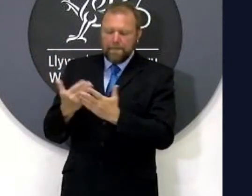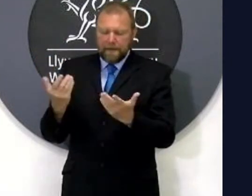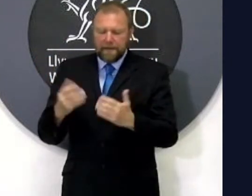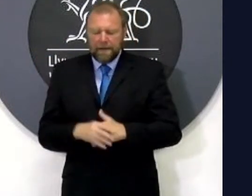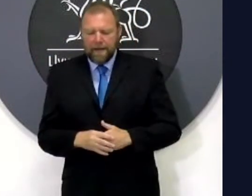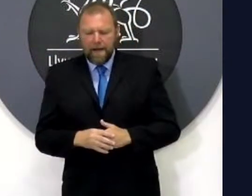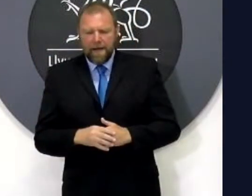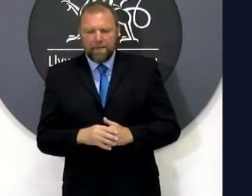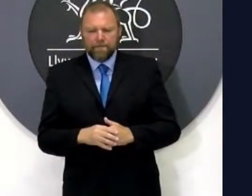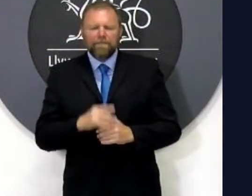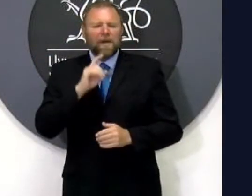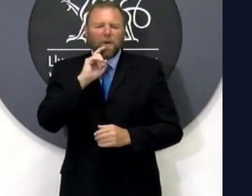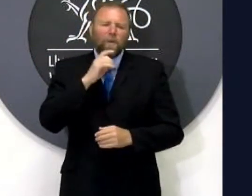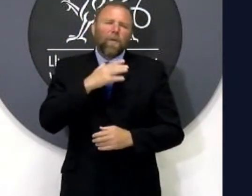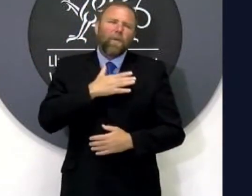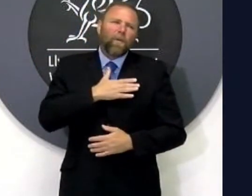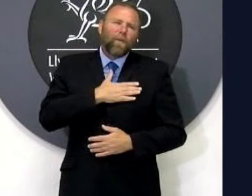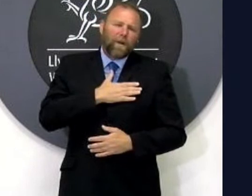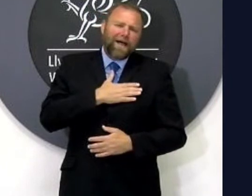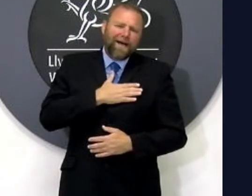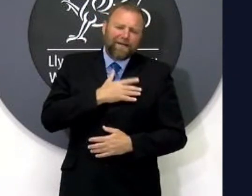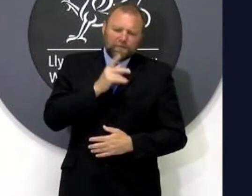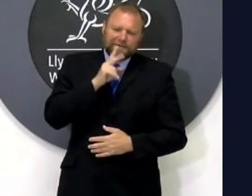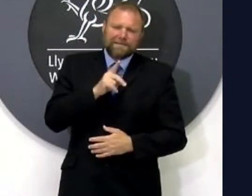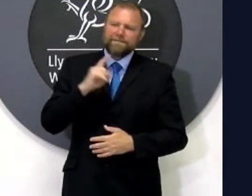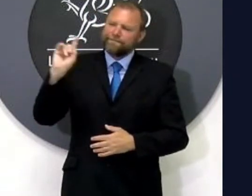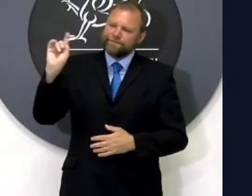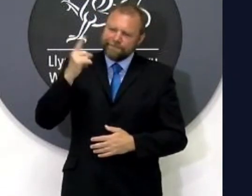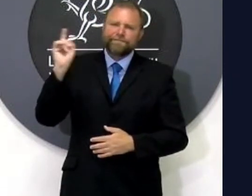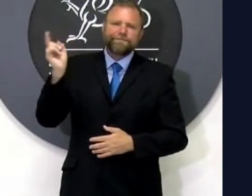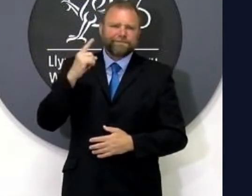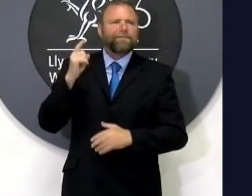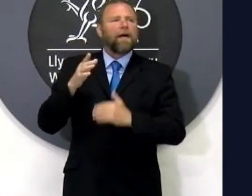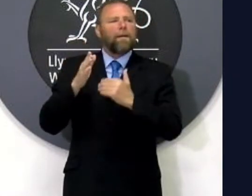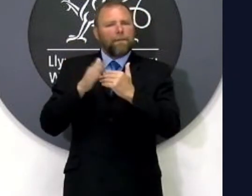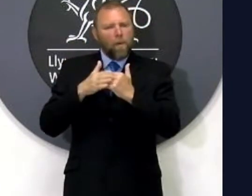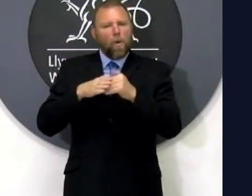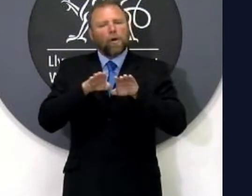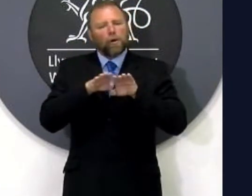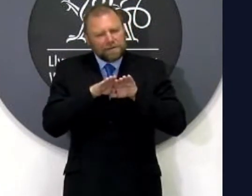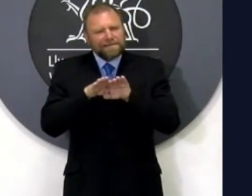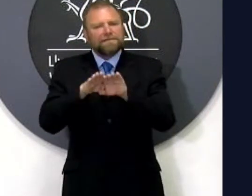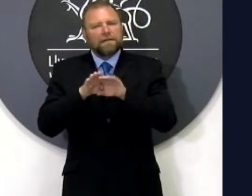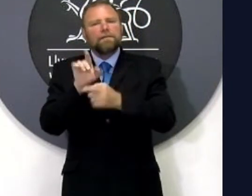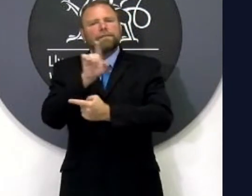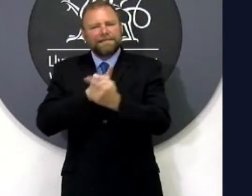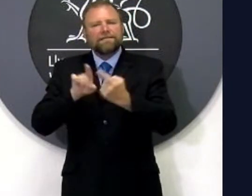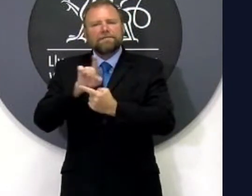We would like to see that pattern be introduced on a consistent basis.